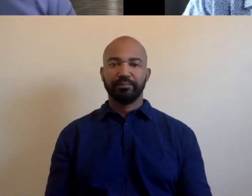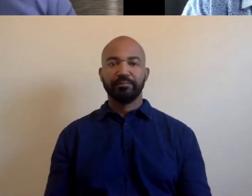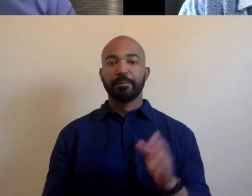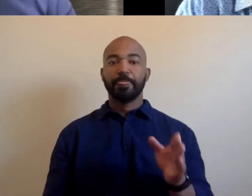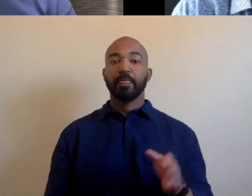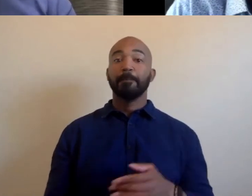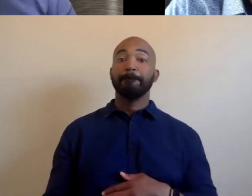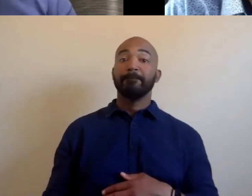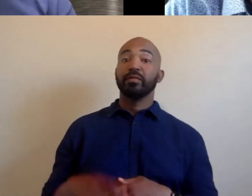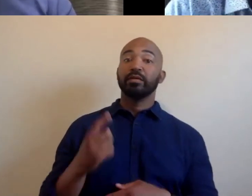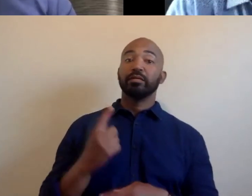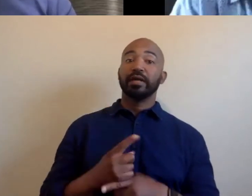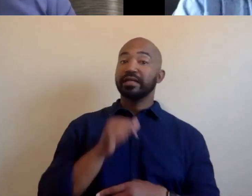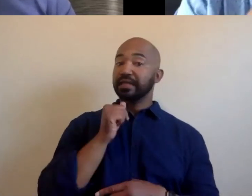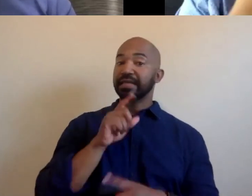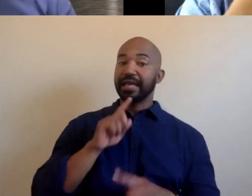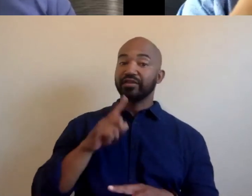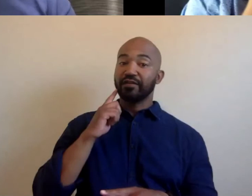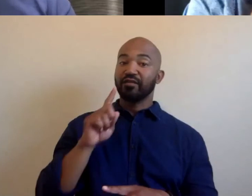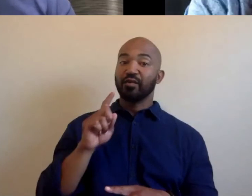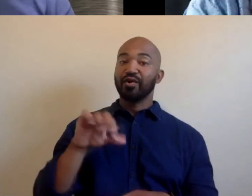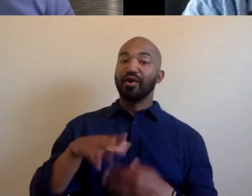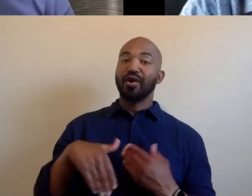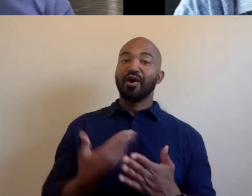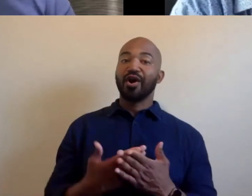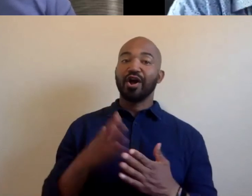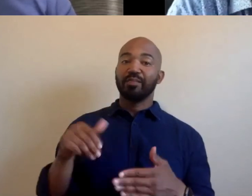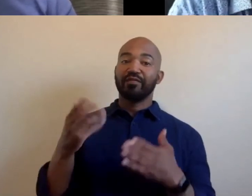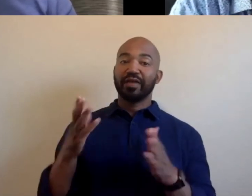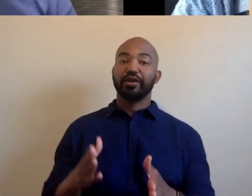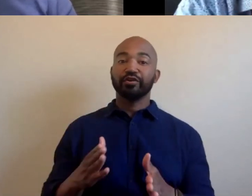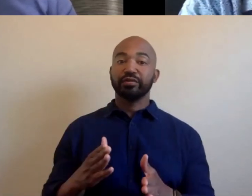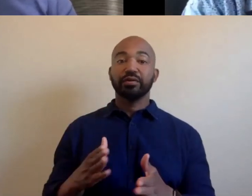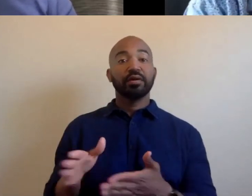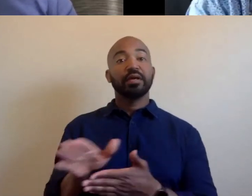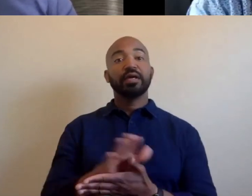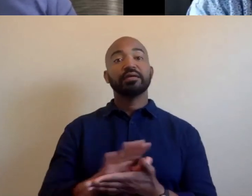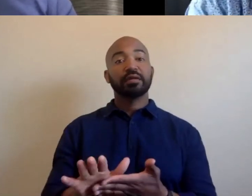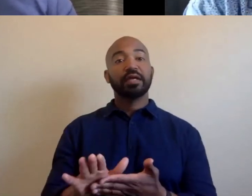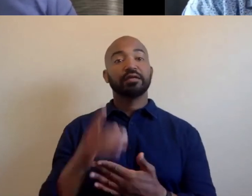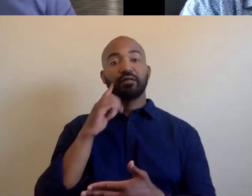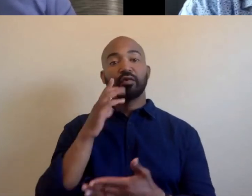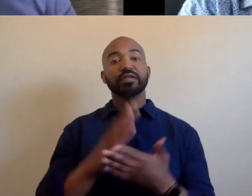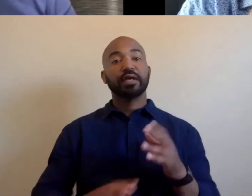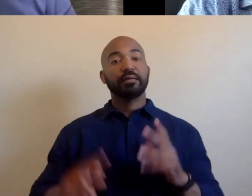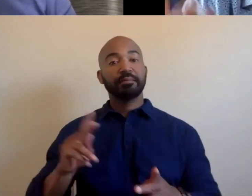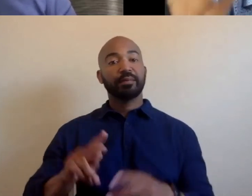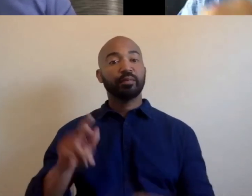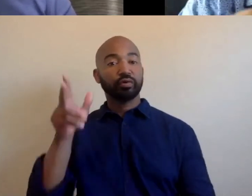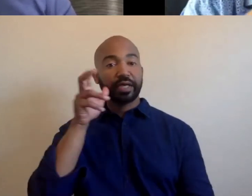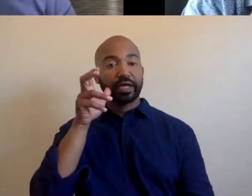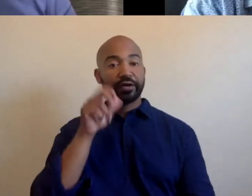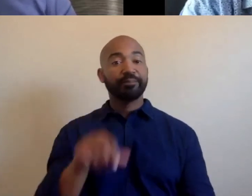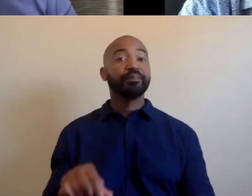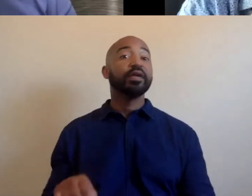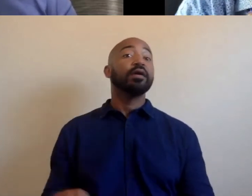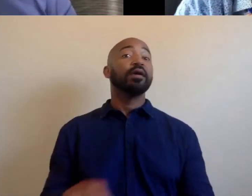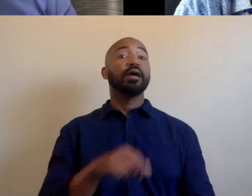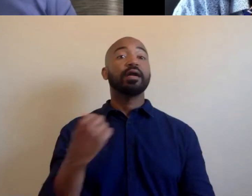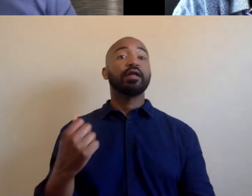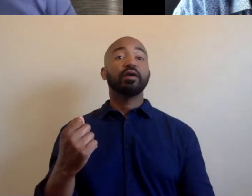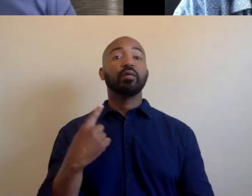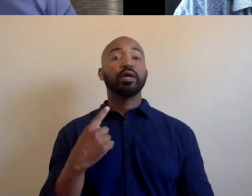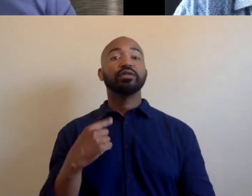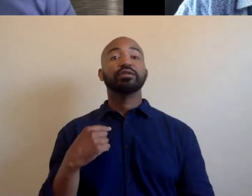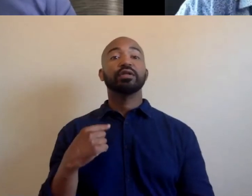answer of all providers. So that's nice, I think, for some folks to hear. A second question that came in around